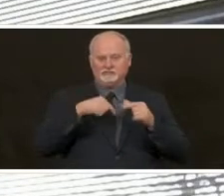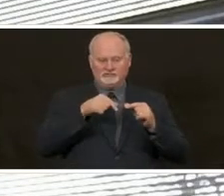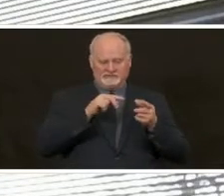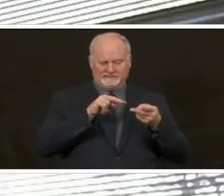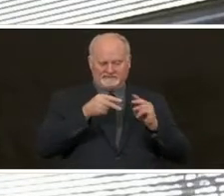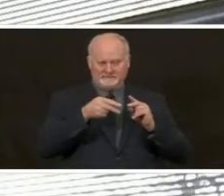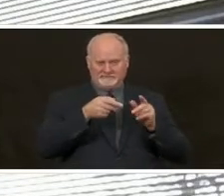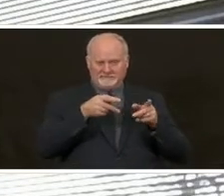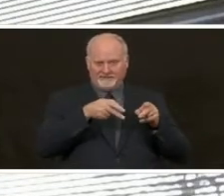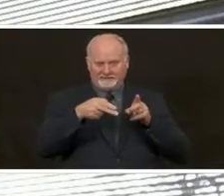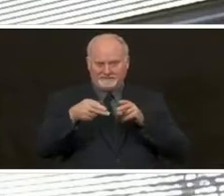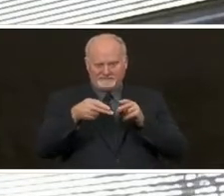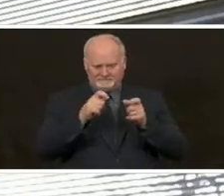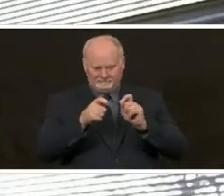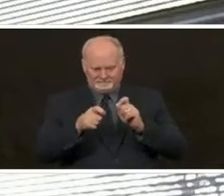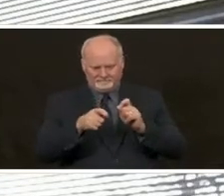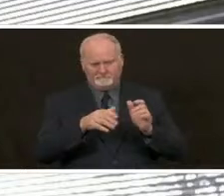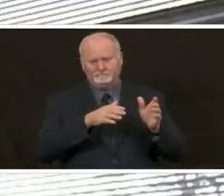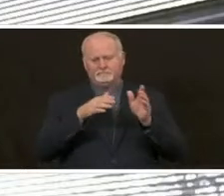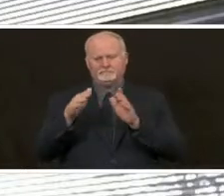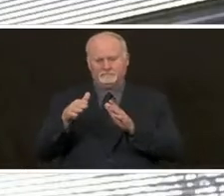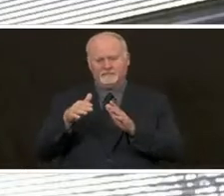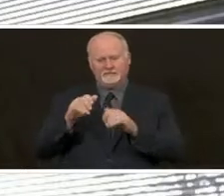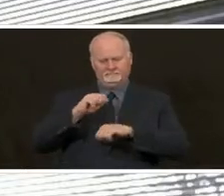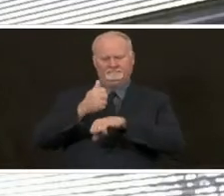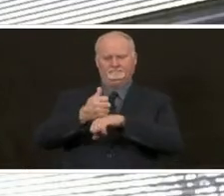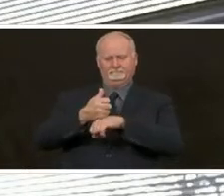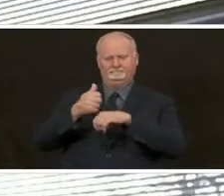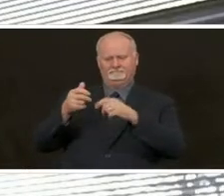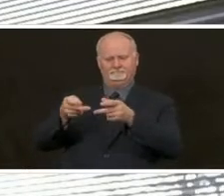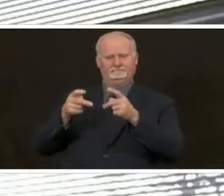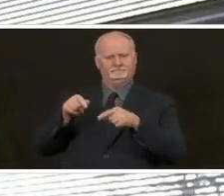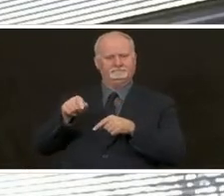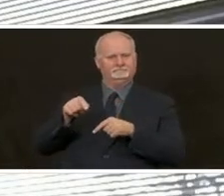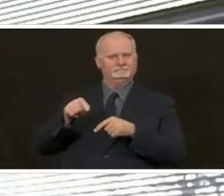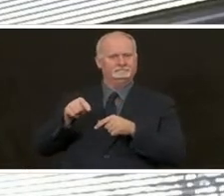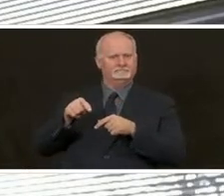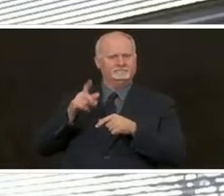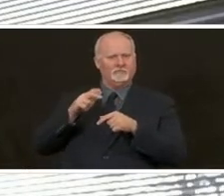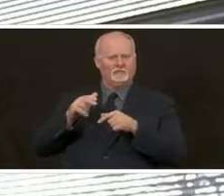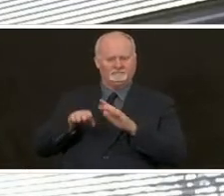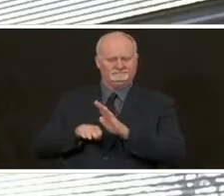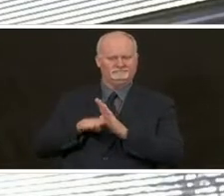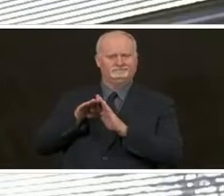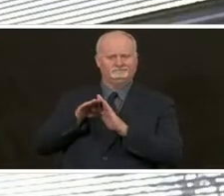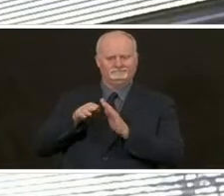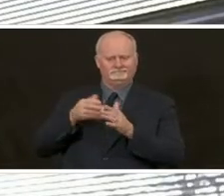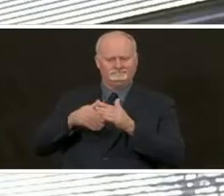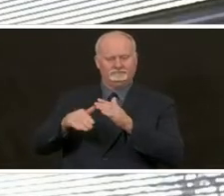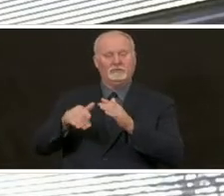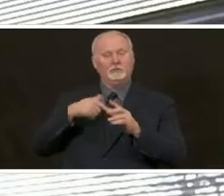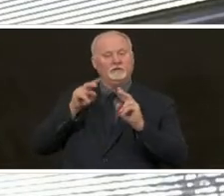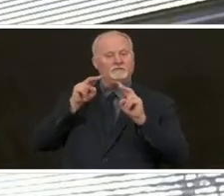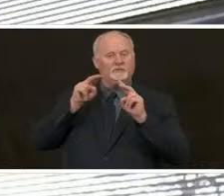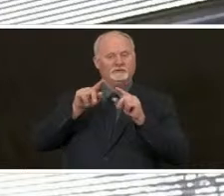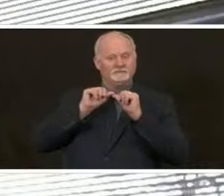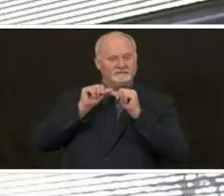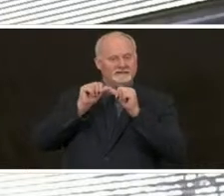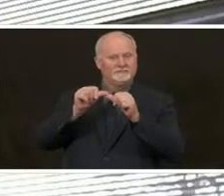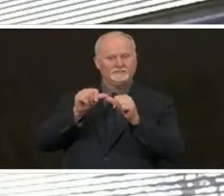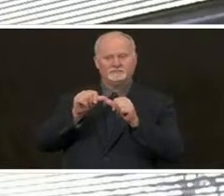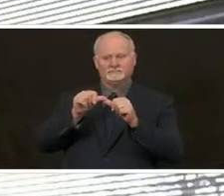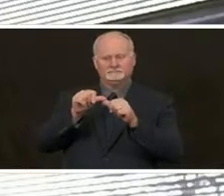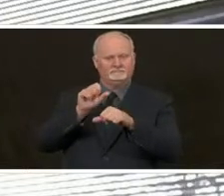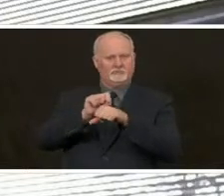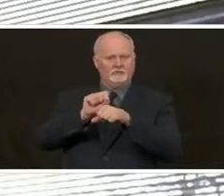and building state-of-the-art farm facilities to house these incredible animals. We look forward to continued engagement with FDA in the coming